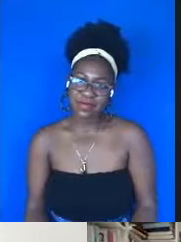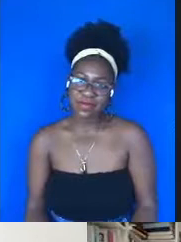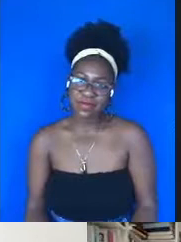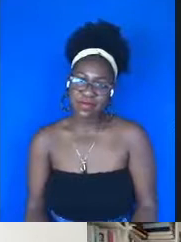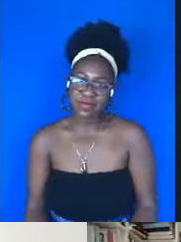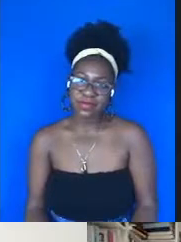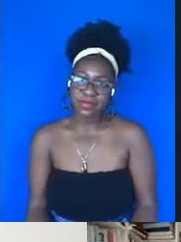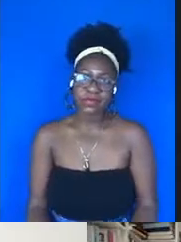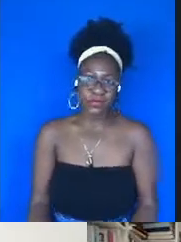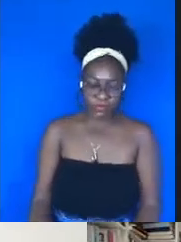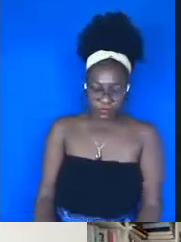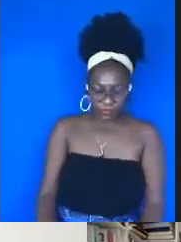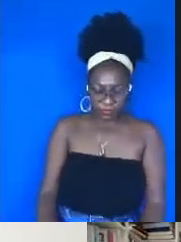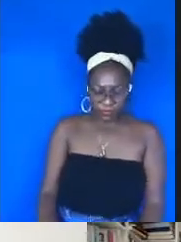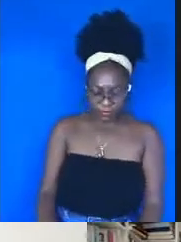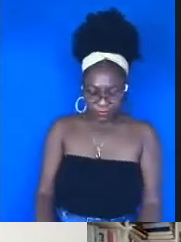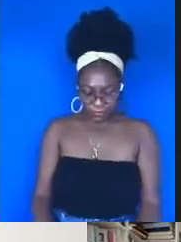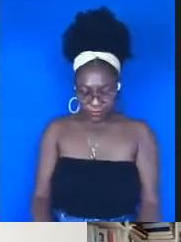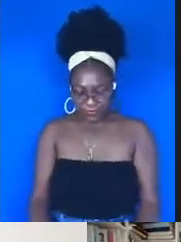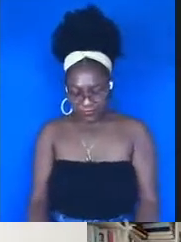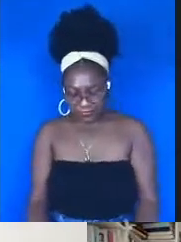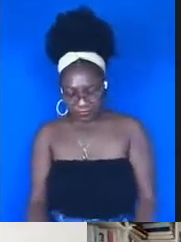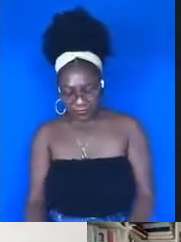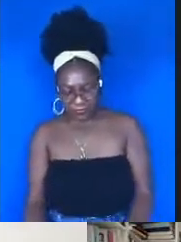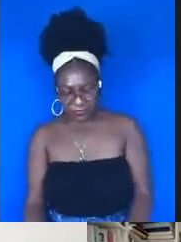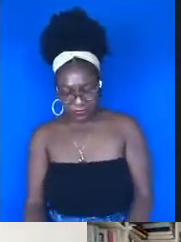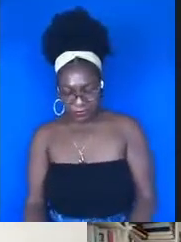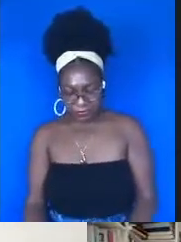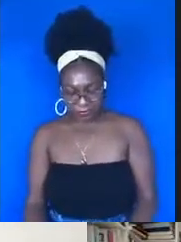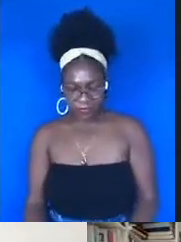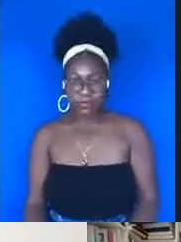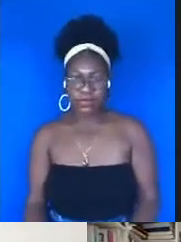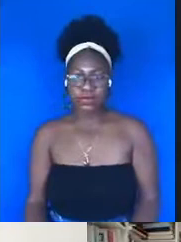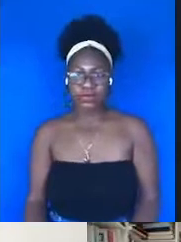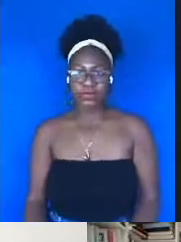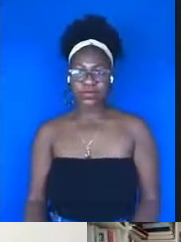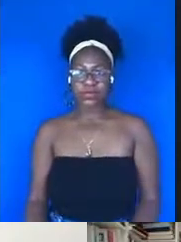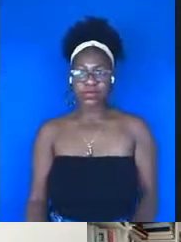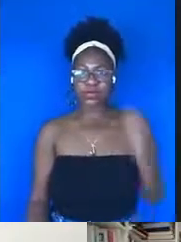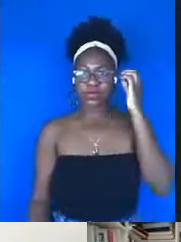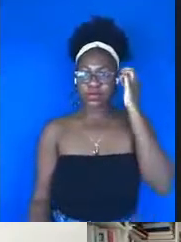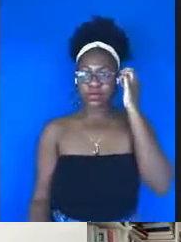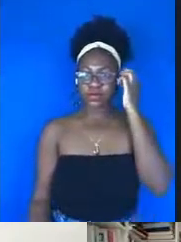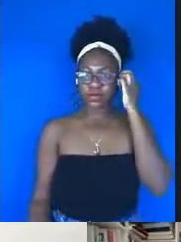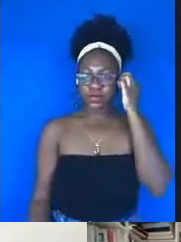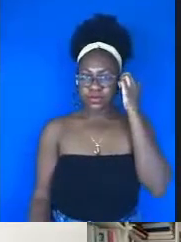here. Let's start off with Act 1, Scene 1.